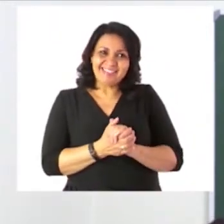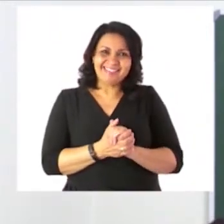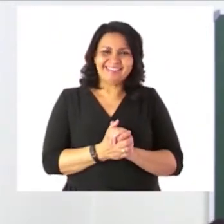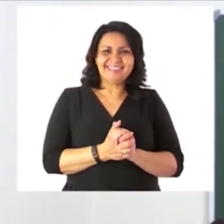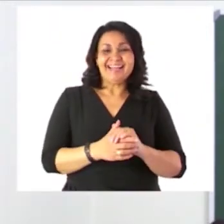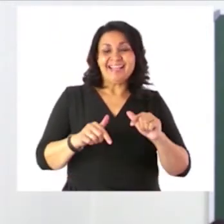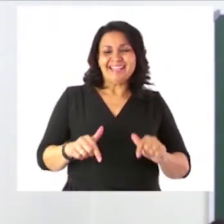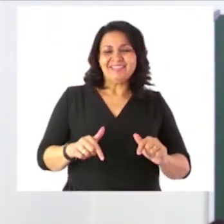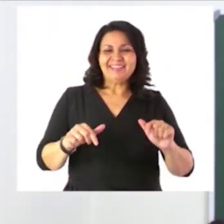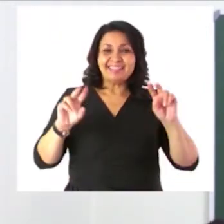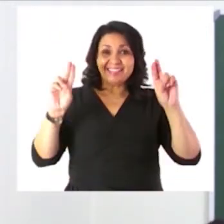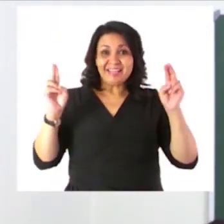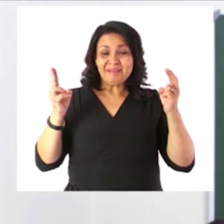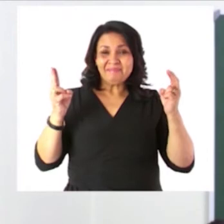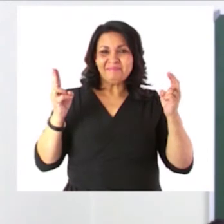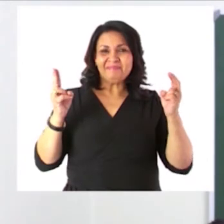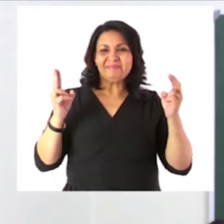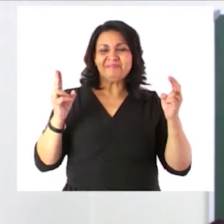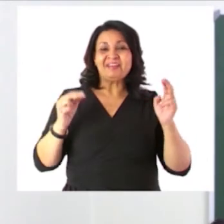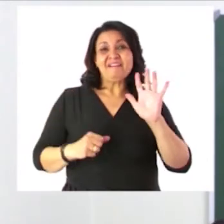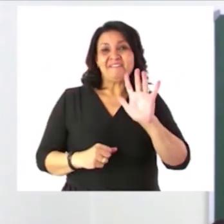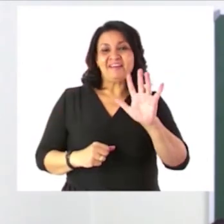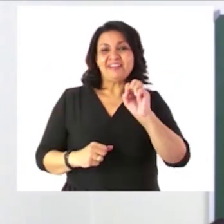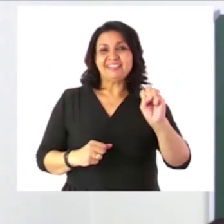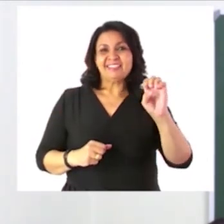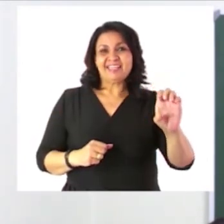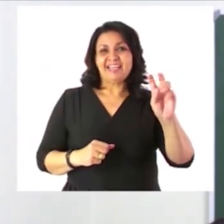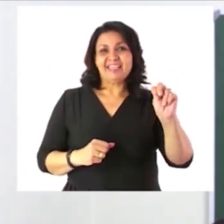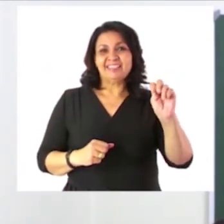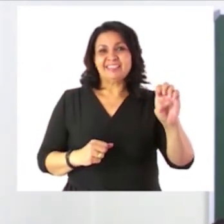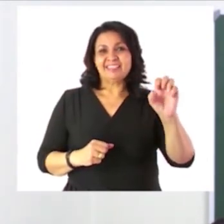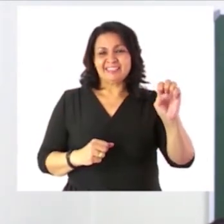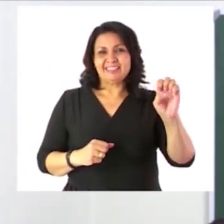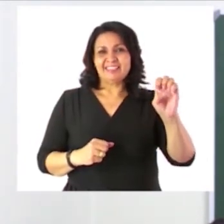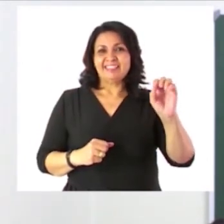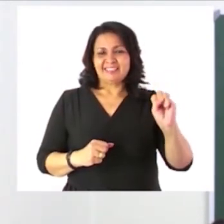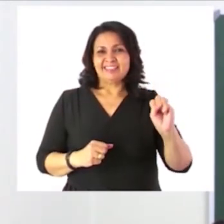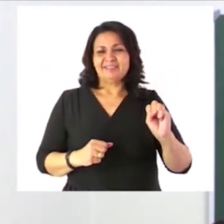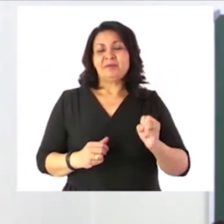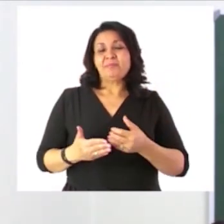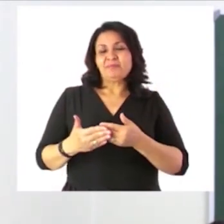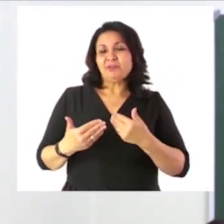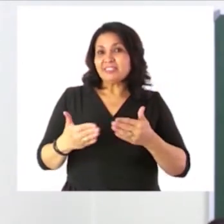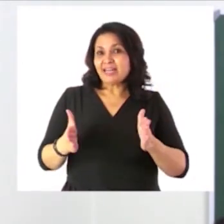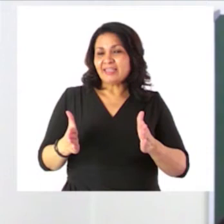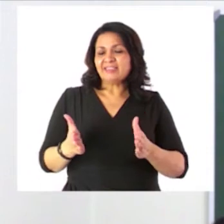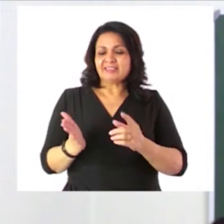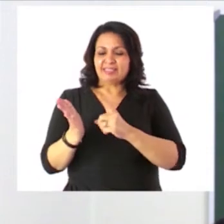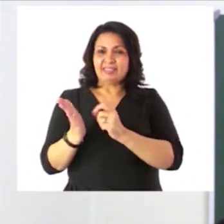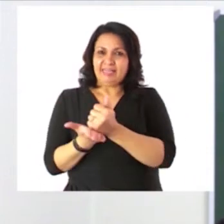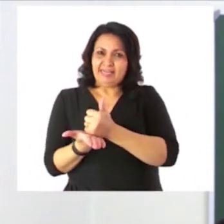week's theme is the 5 senses. But before we start, let's sanitize our